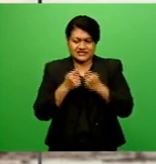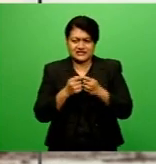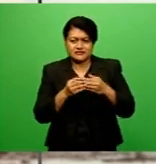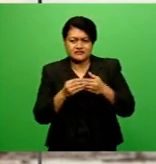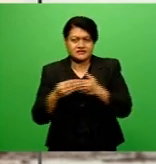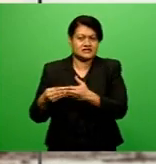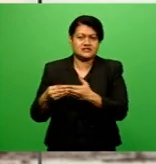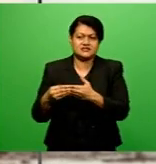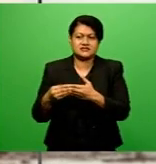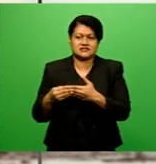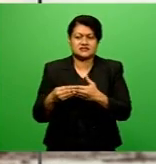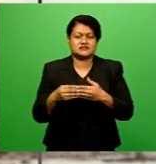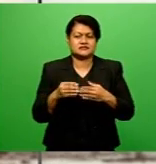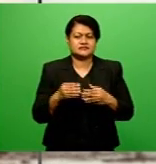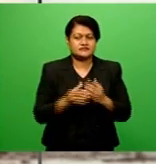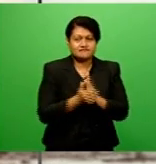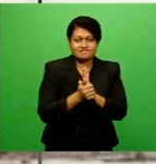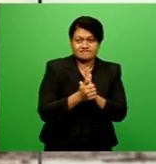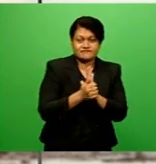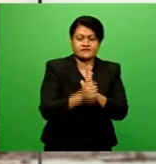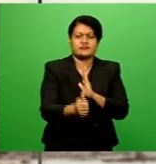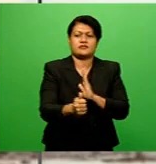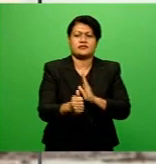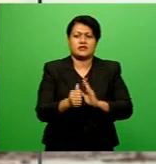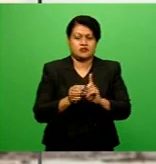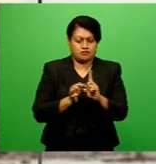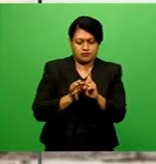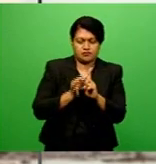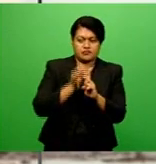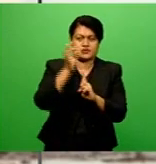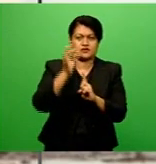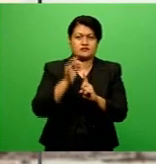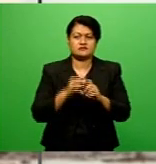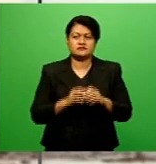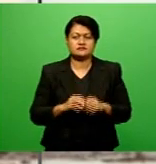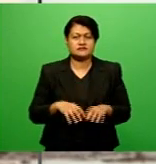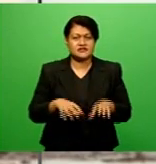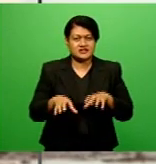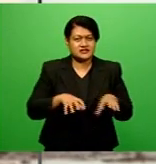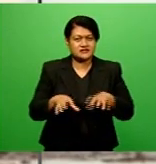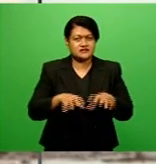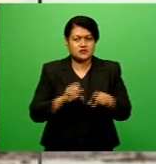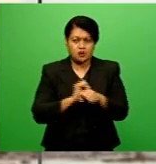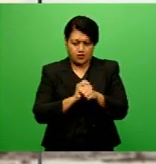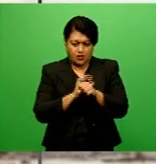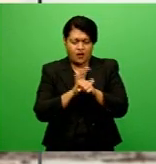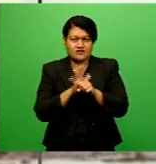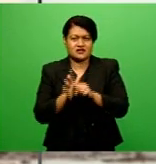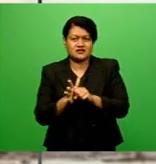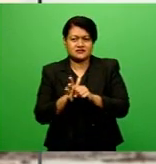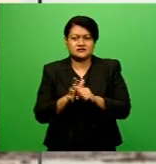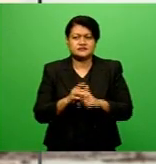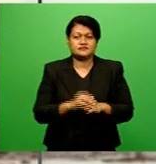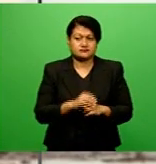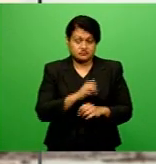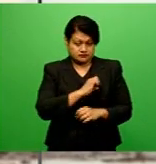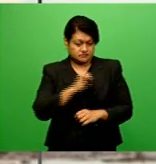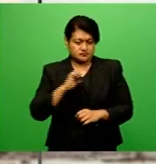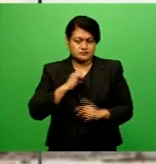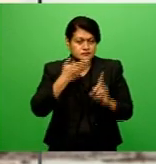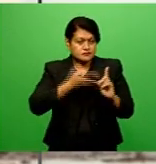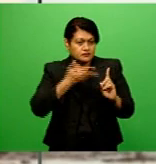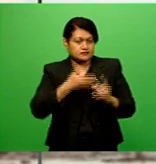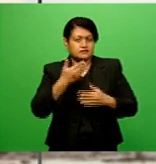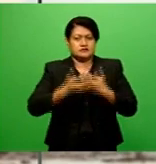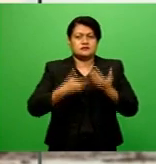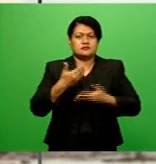skills necessary to improve productivity amid the COVID-19 pandemic. Chief Executive Kameli Mbatiweti says a good number